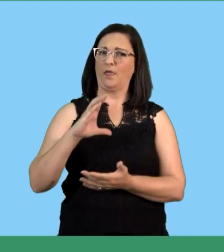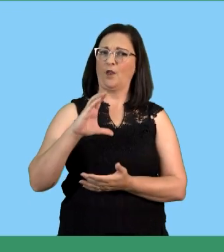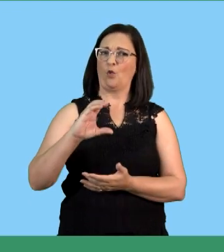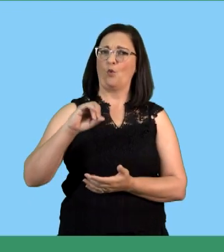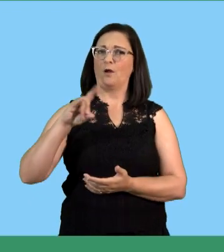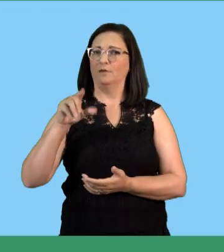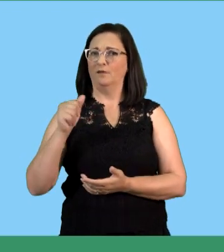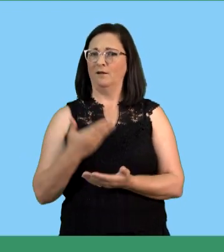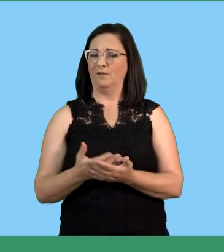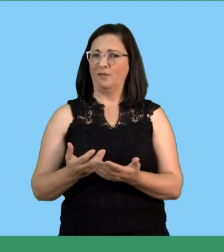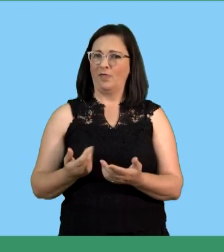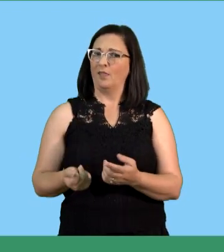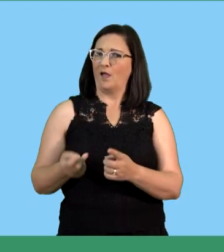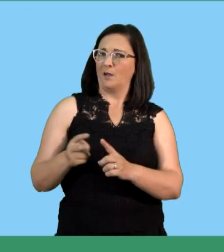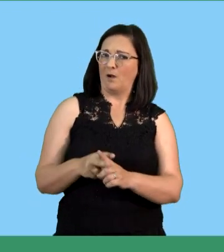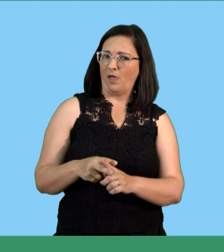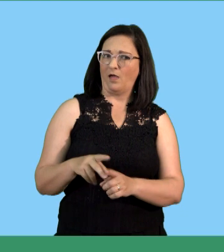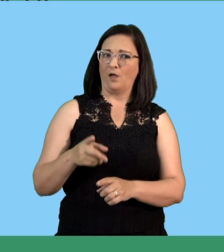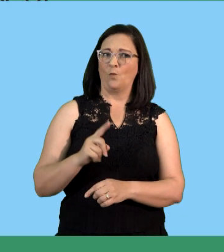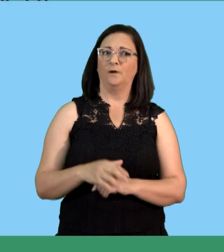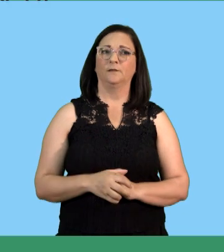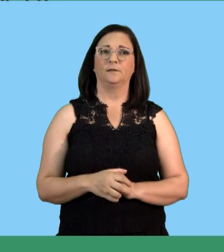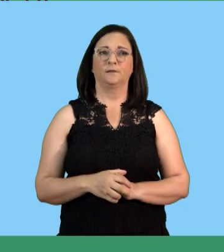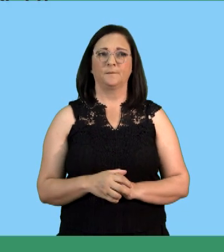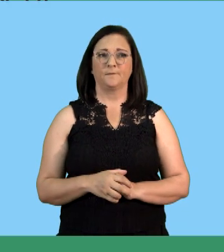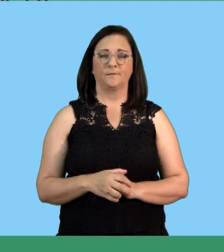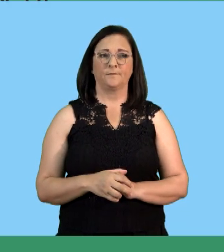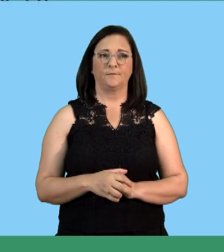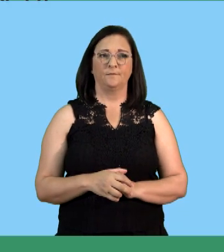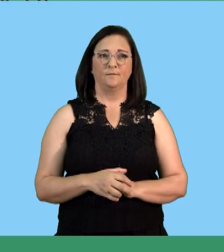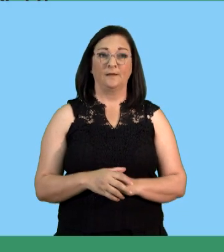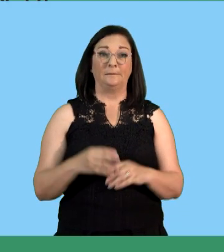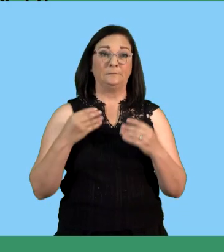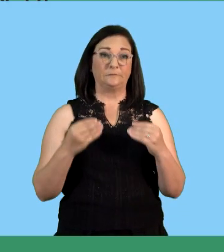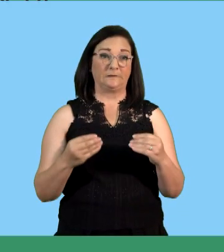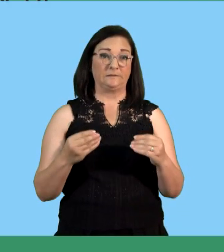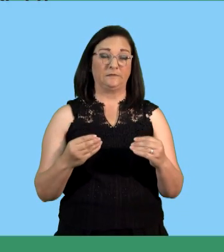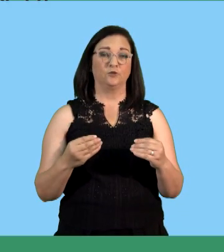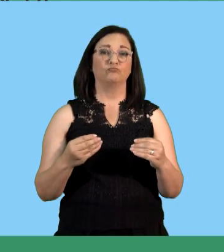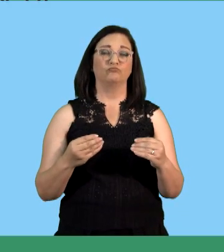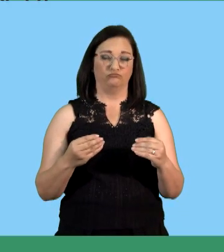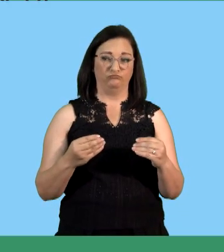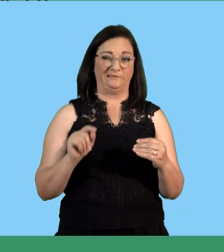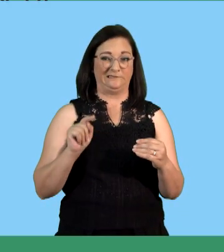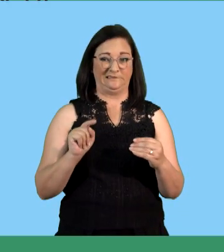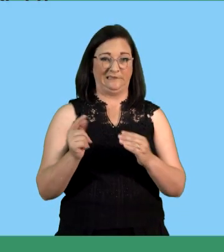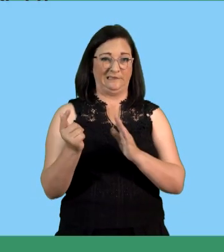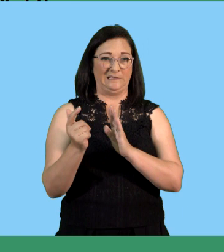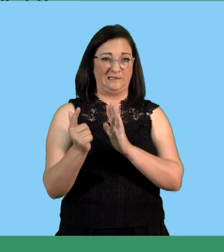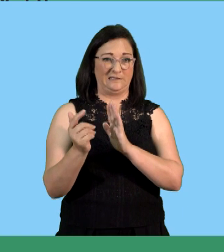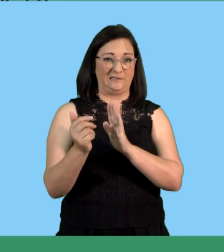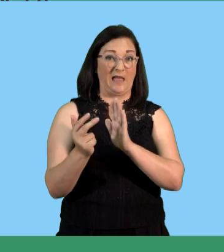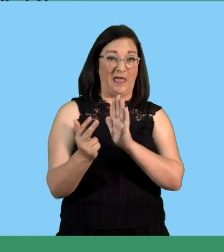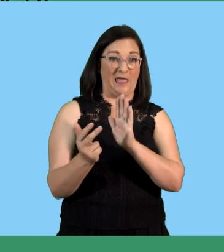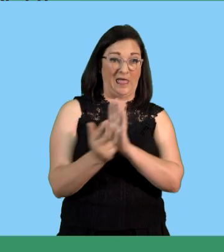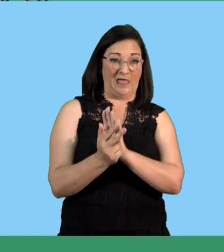is the Compensation of Occupational and Injuries Diseases Act? Businesses can apply this